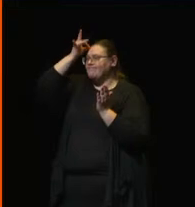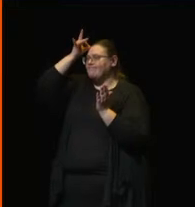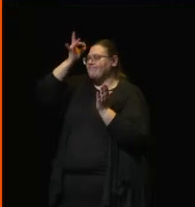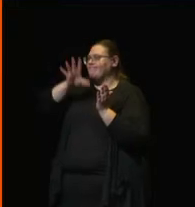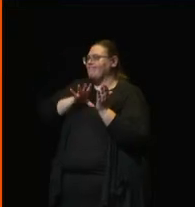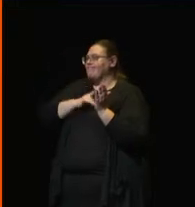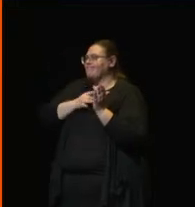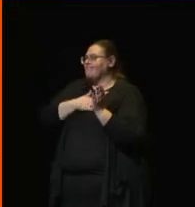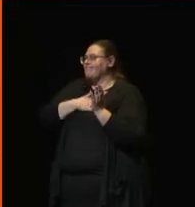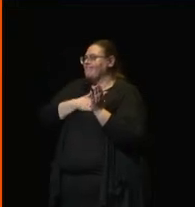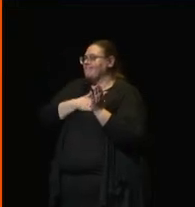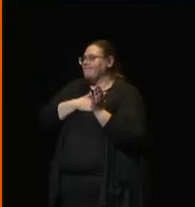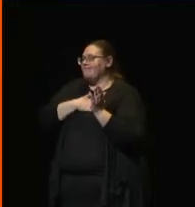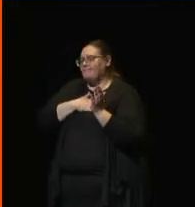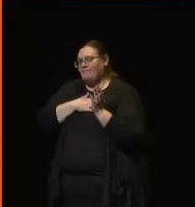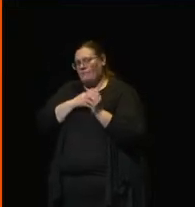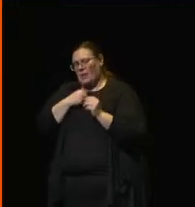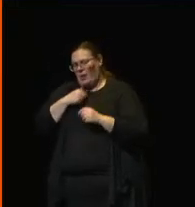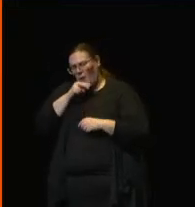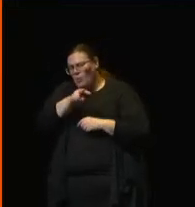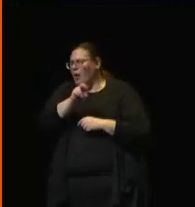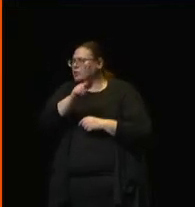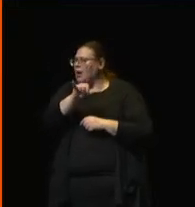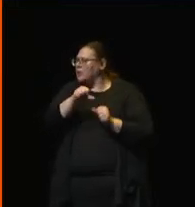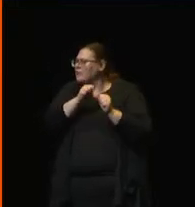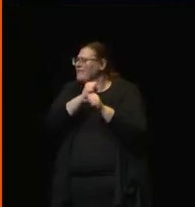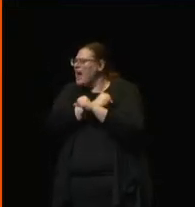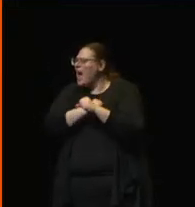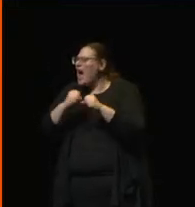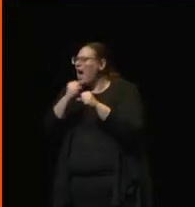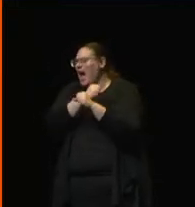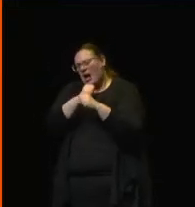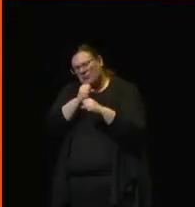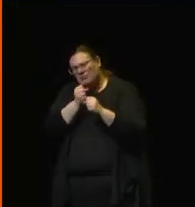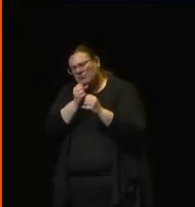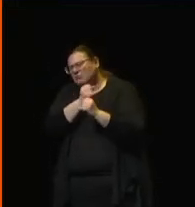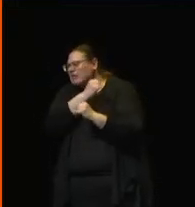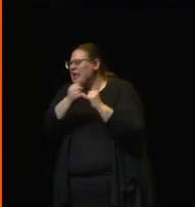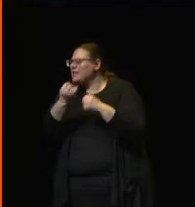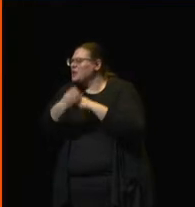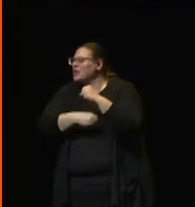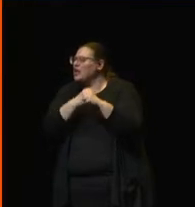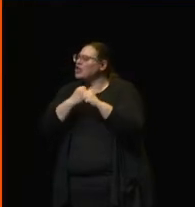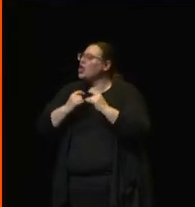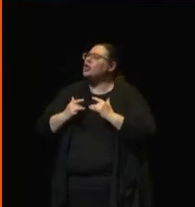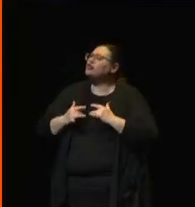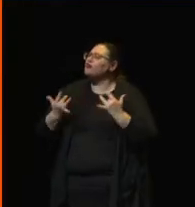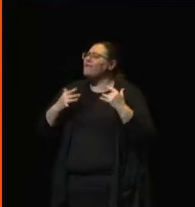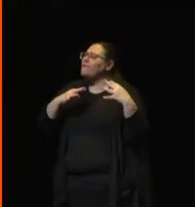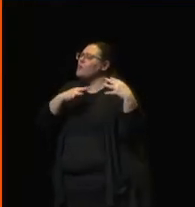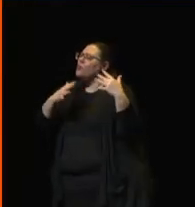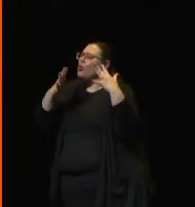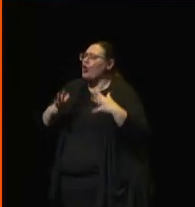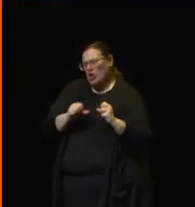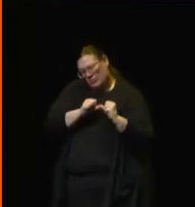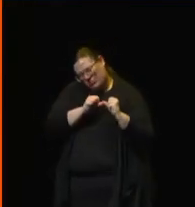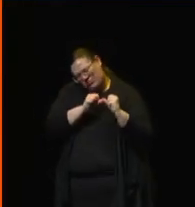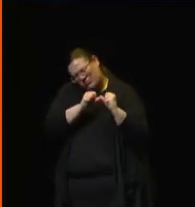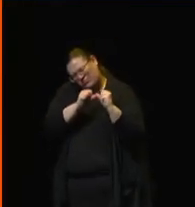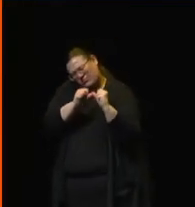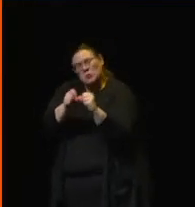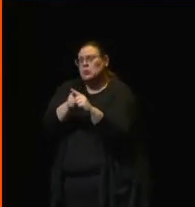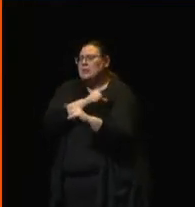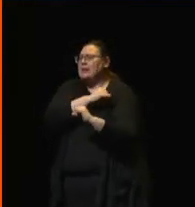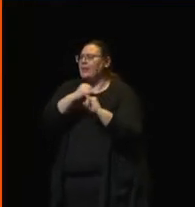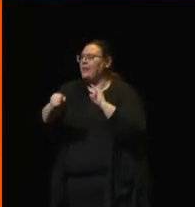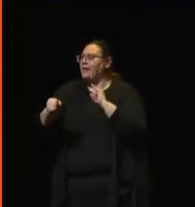But as I watched Ady continue to fight in these final years, a joyful warrior until the end, I realized that